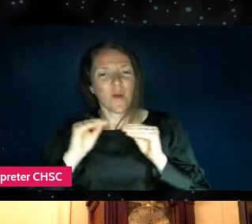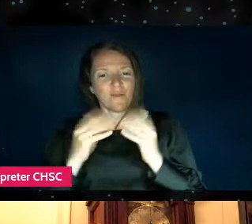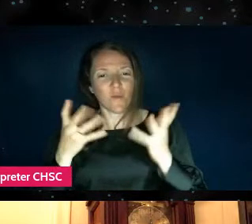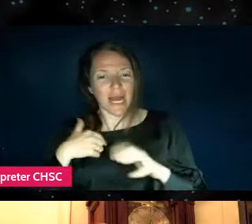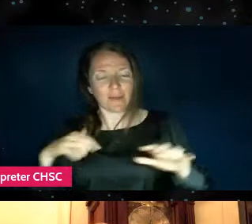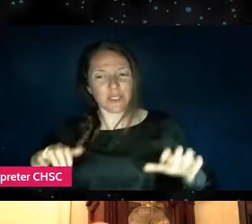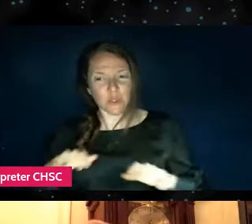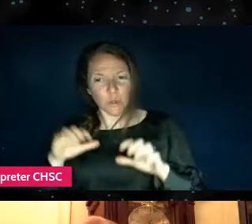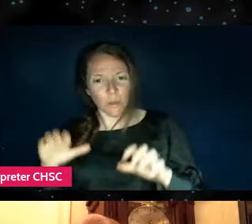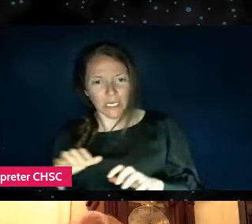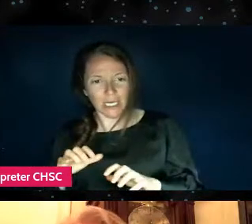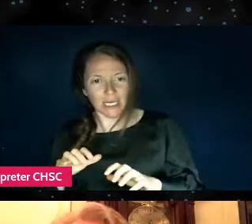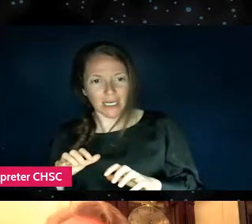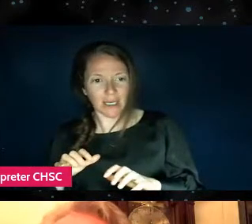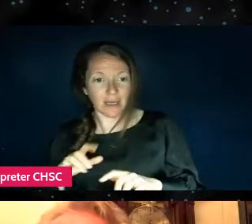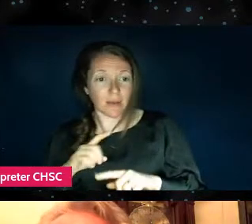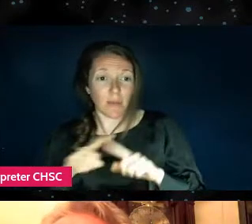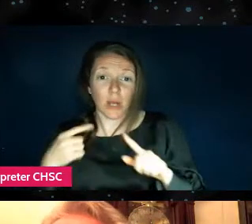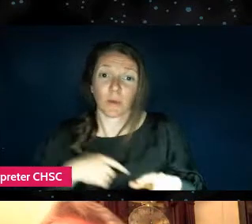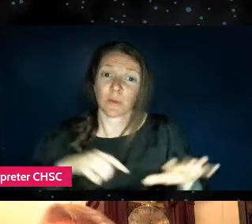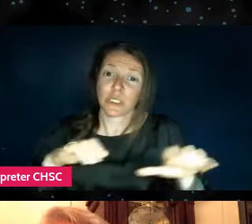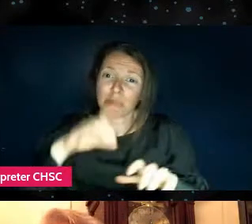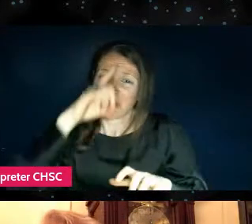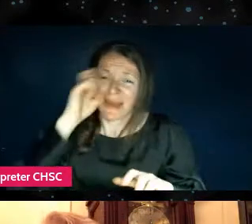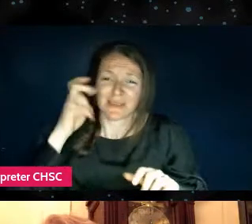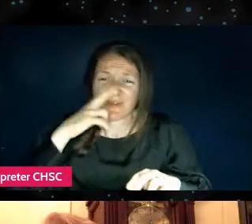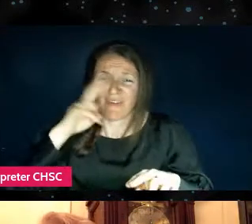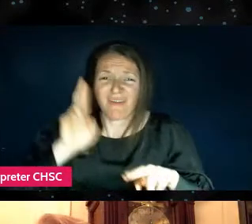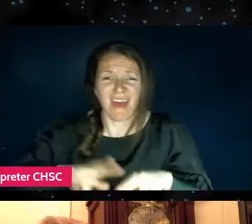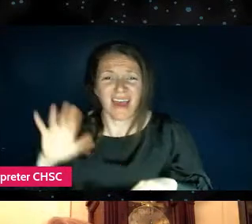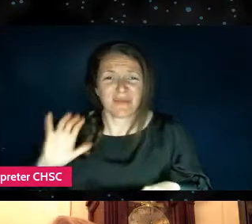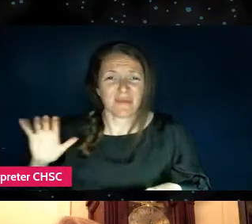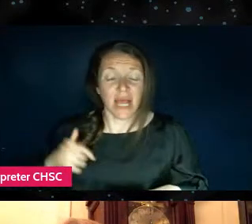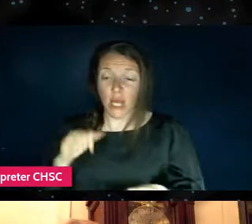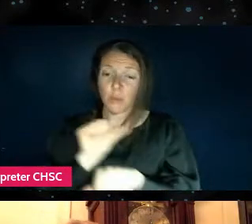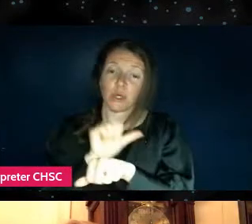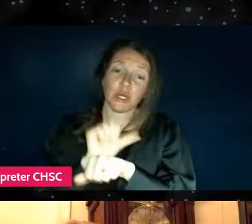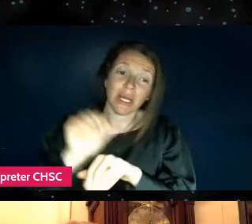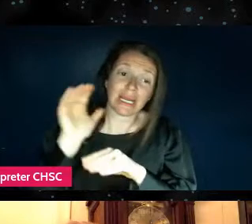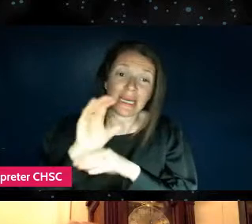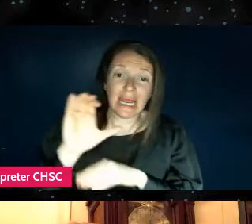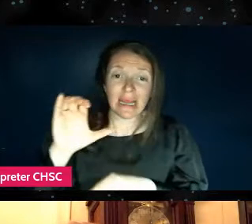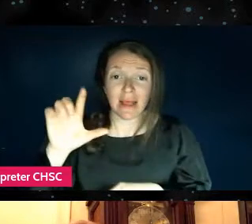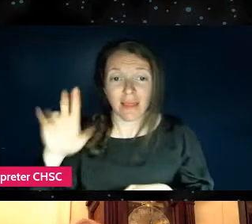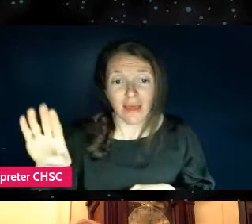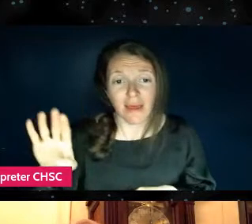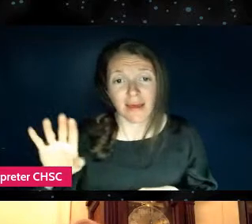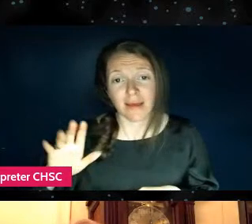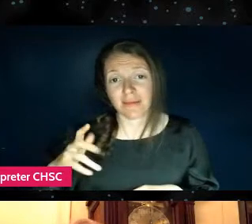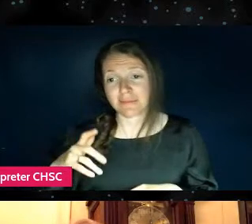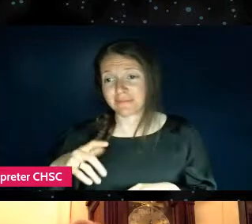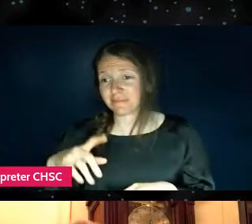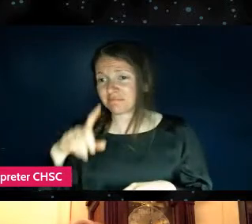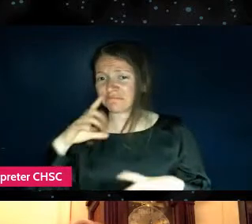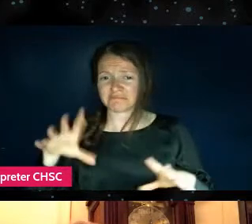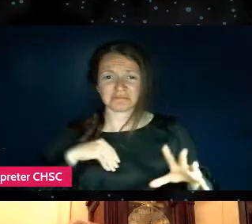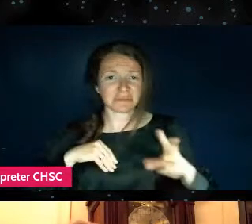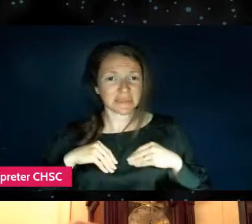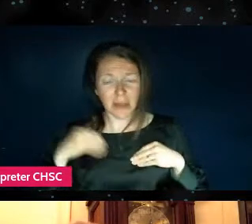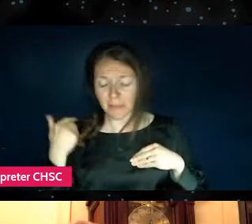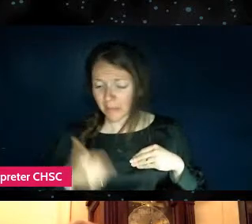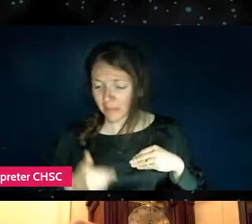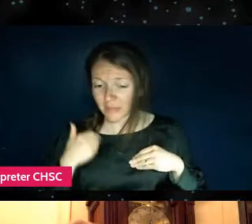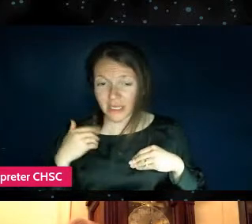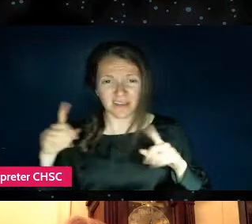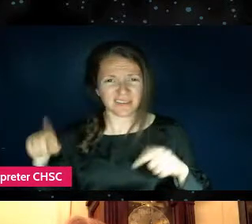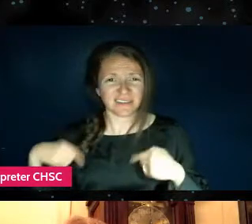But we were just doing it because it was fun. I worked at a nightclub, and it was very acceptable. I had been doing it since I